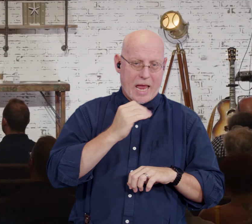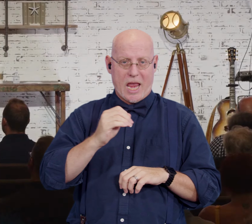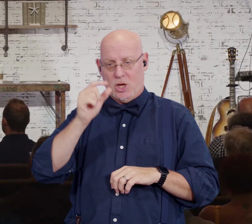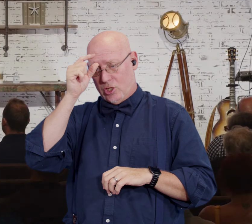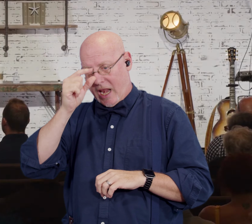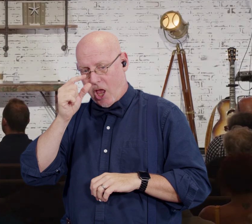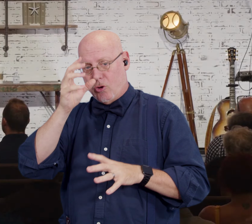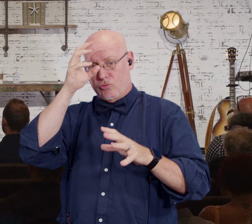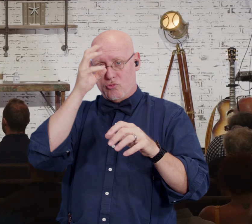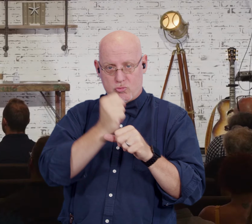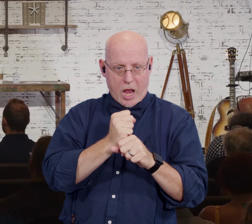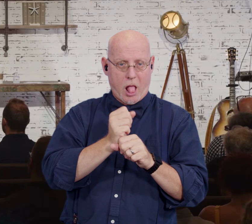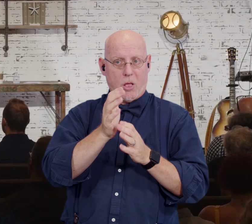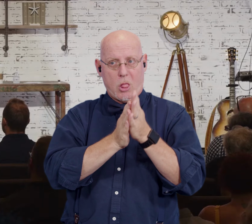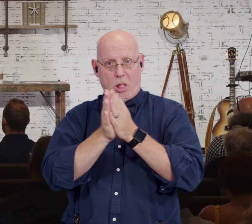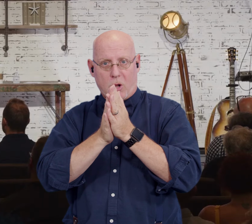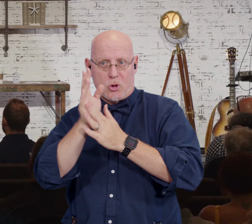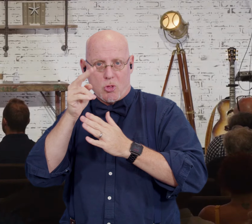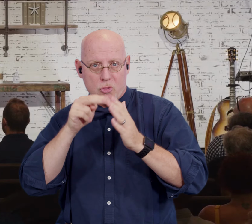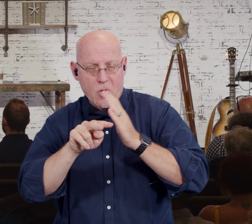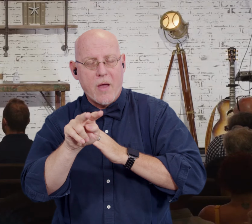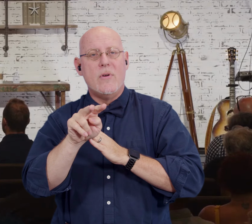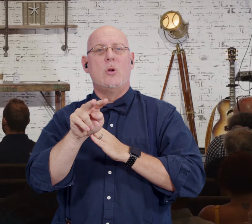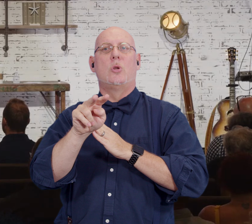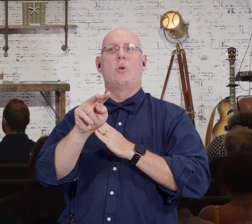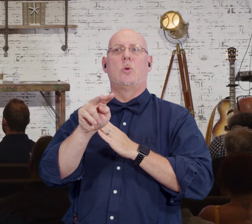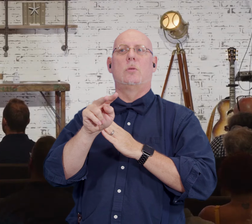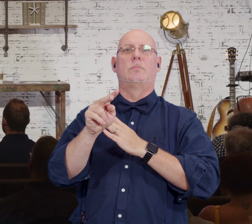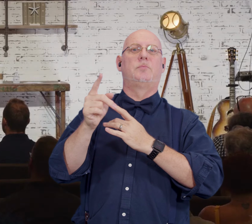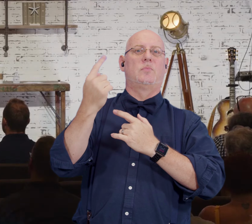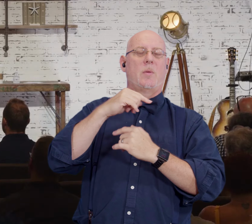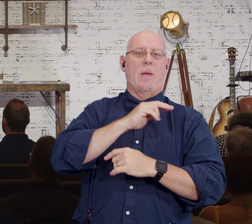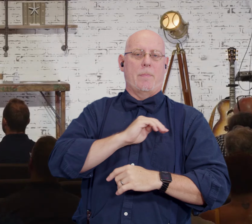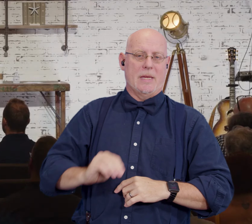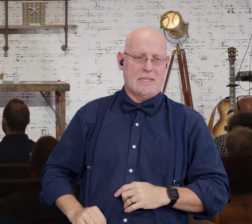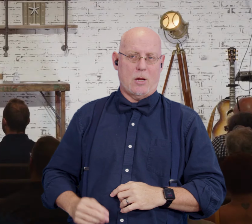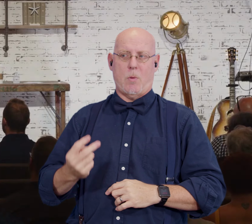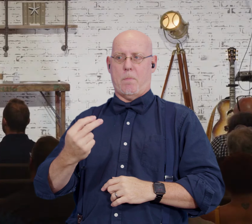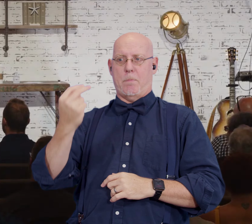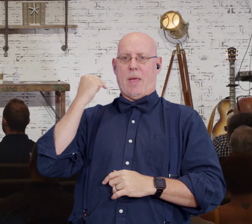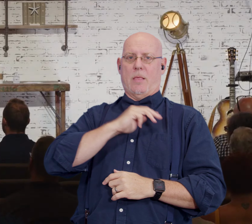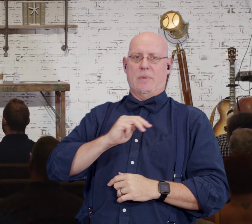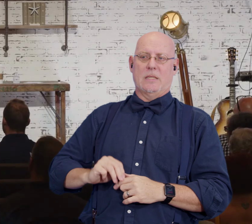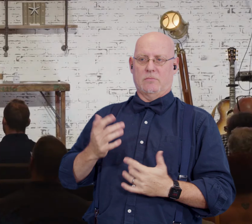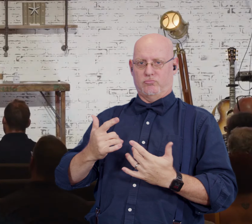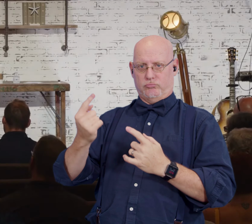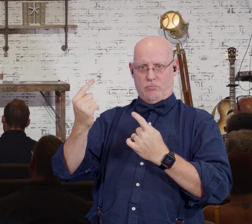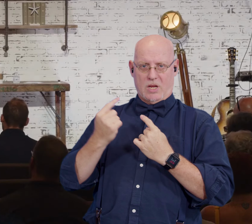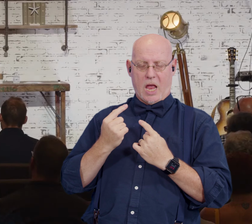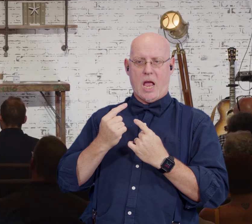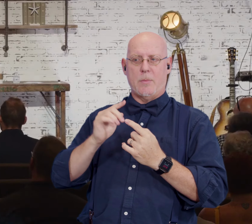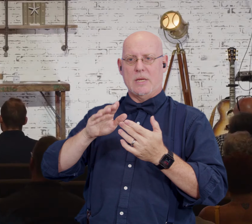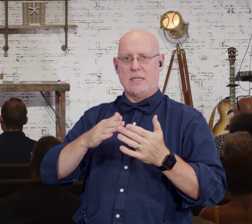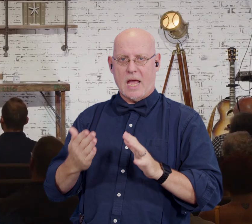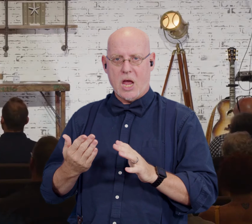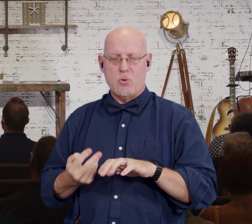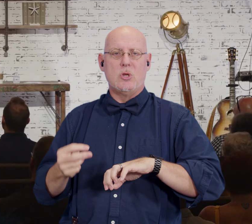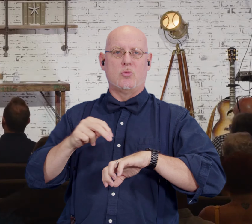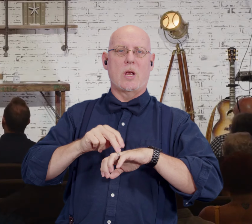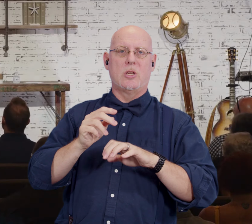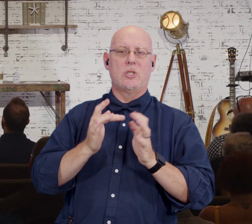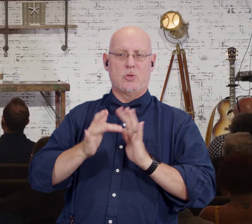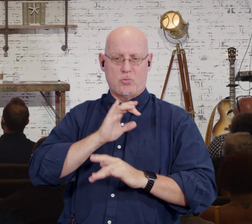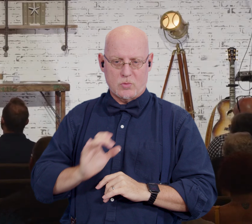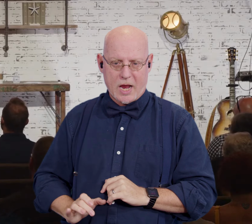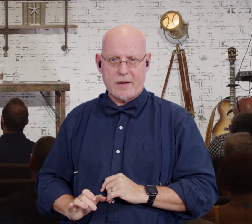Israelites and Gentiles who trust in, looking forward to in the Old Testament, the coming Messiah, and looking back to the Messiah who has come and has died and has been